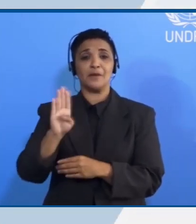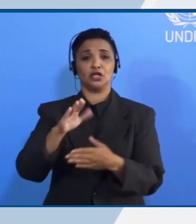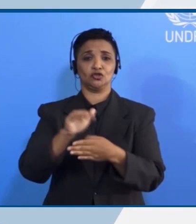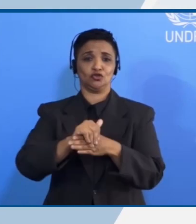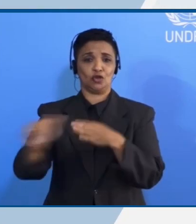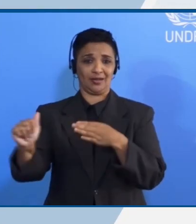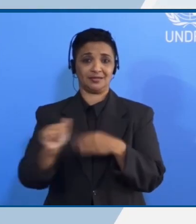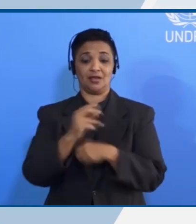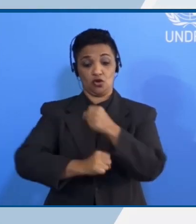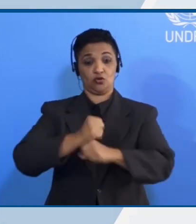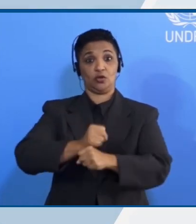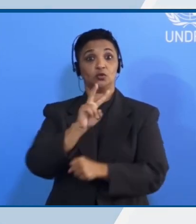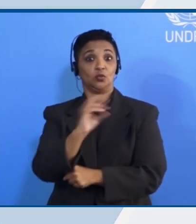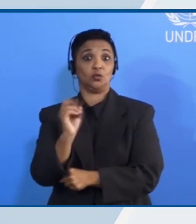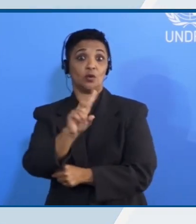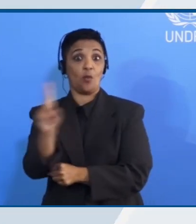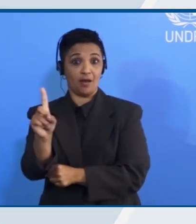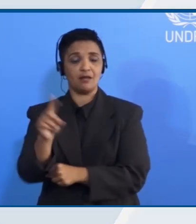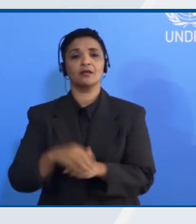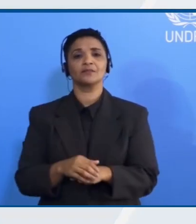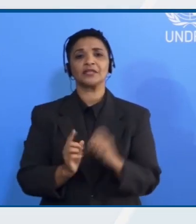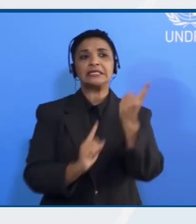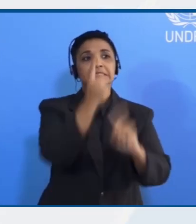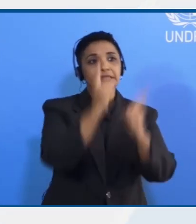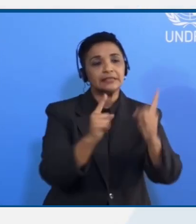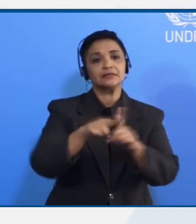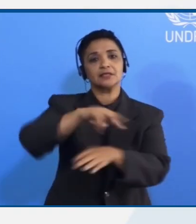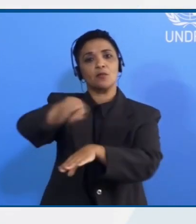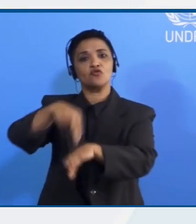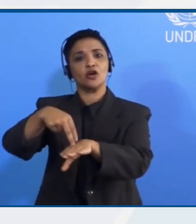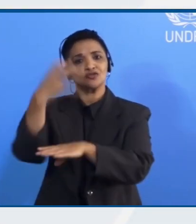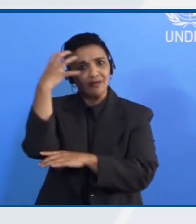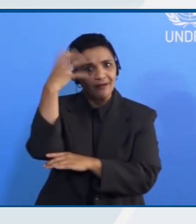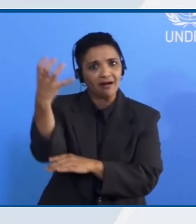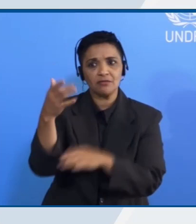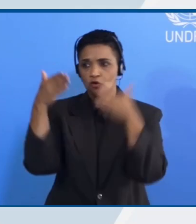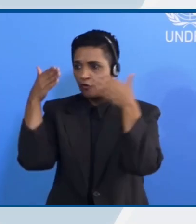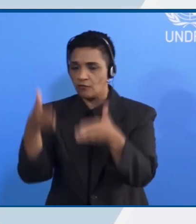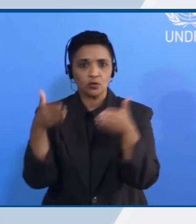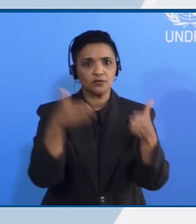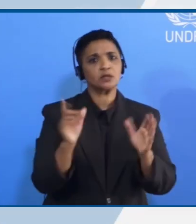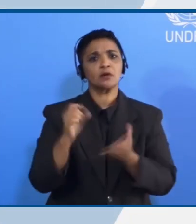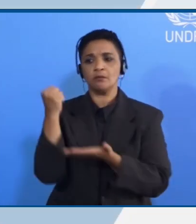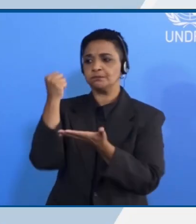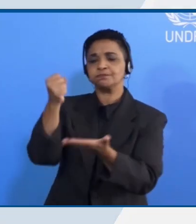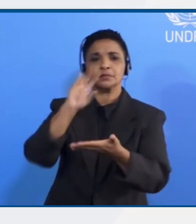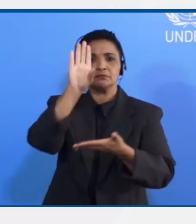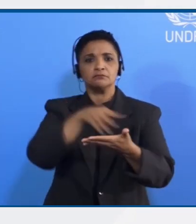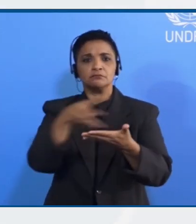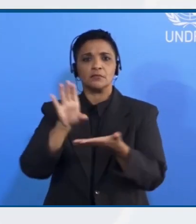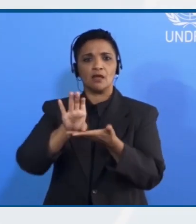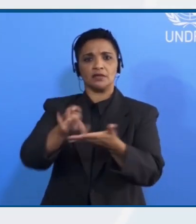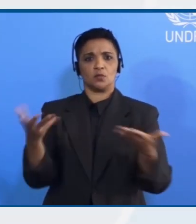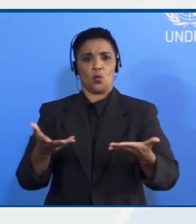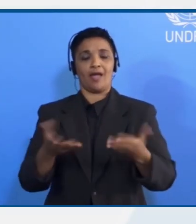2021. And basically, cities and national governments are now focusing on presenting their investment plans in a